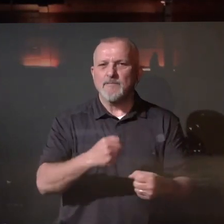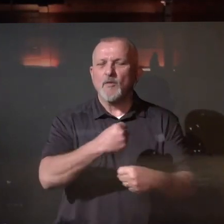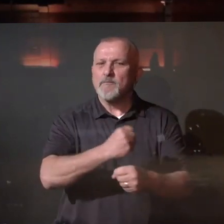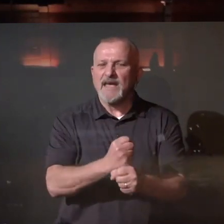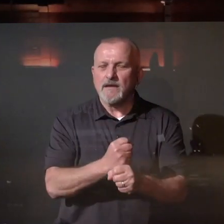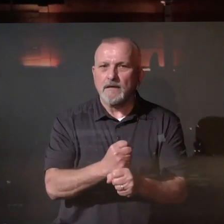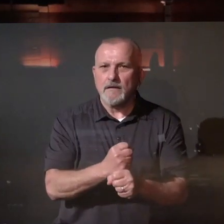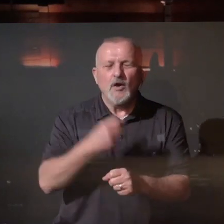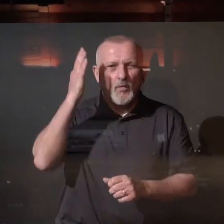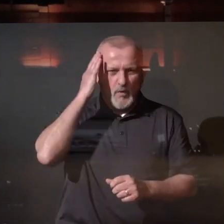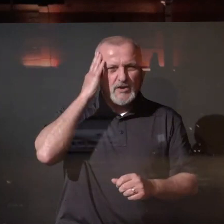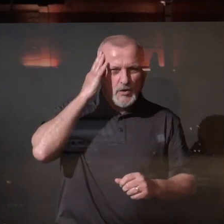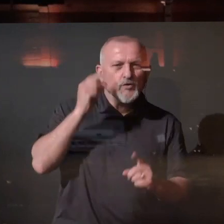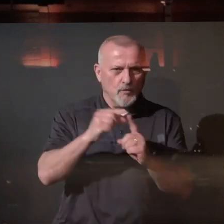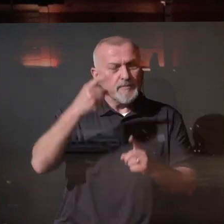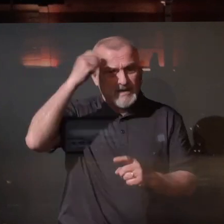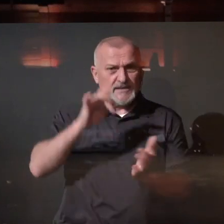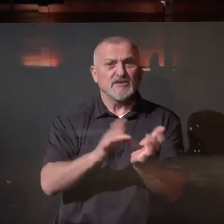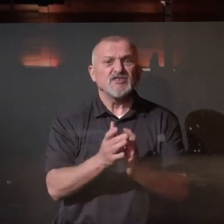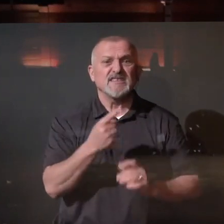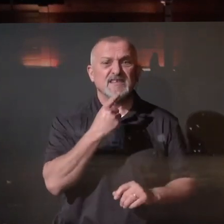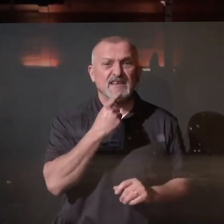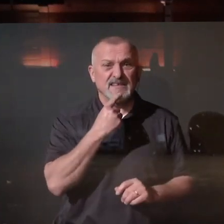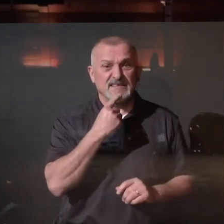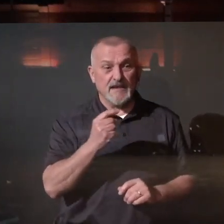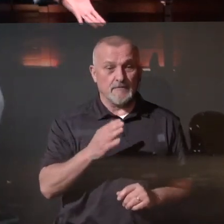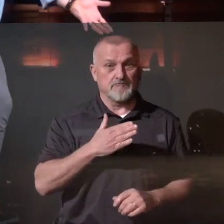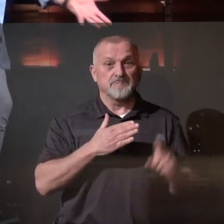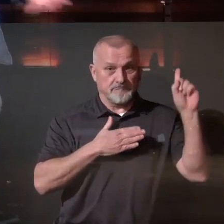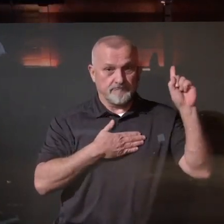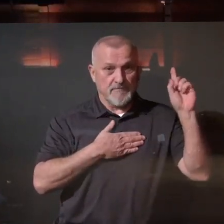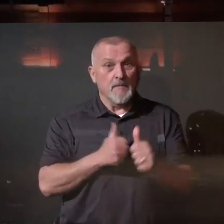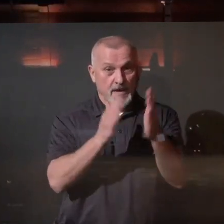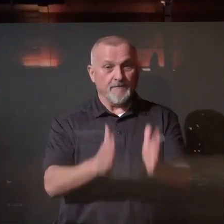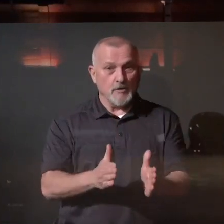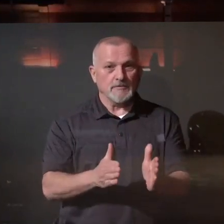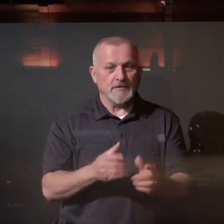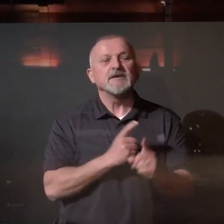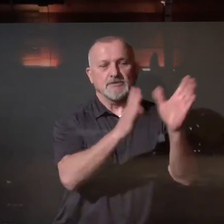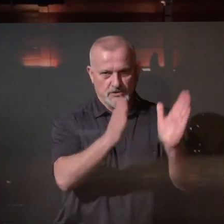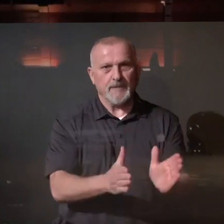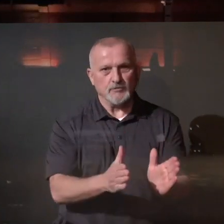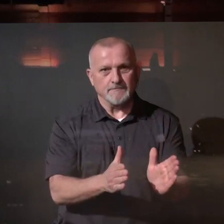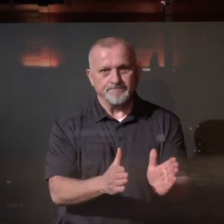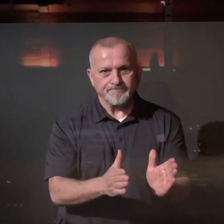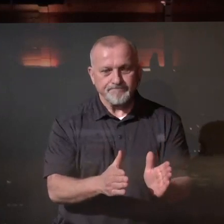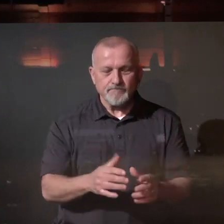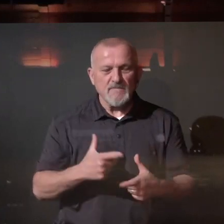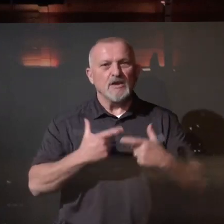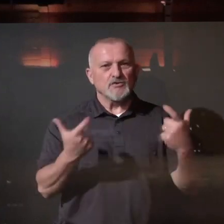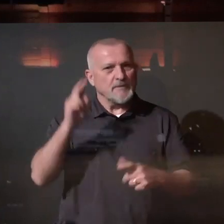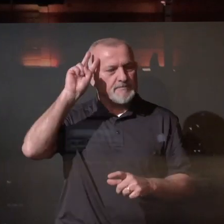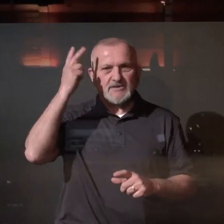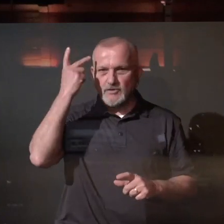called his followers disciples, so we would understand, hey, if you're a follower of Jesus, then is that discipleship? Exactly what is that? I think there's a lot of